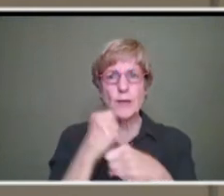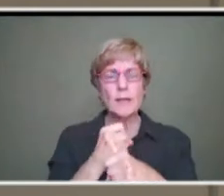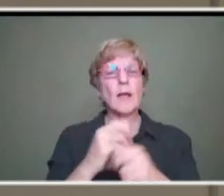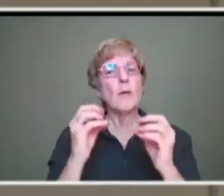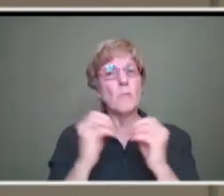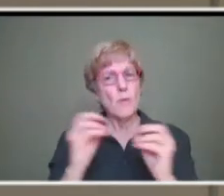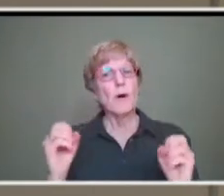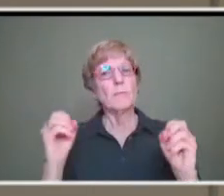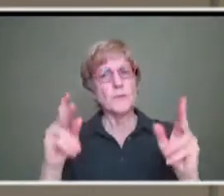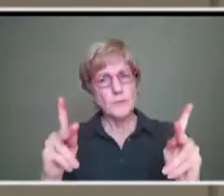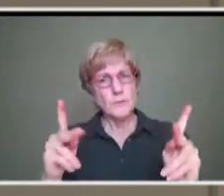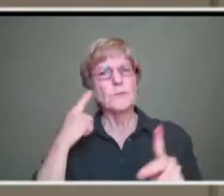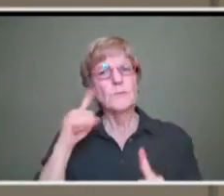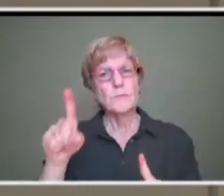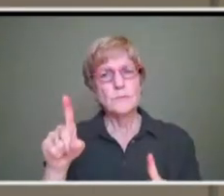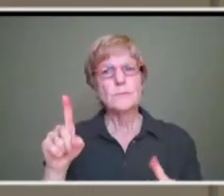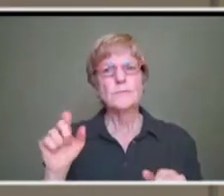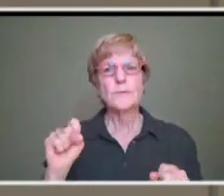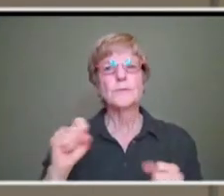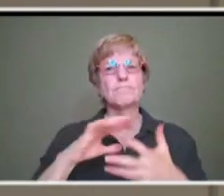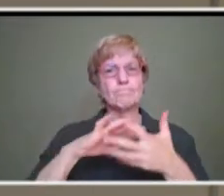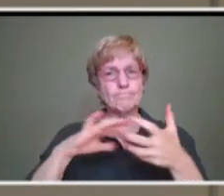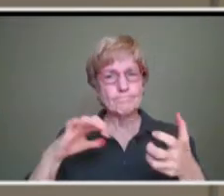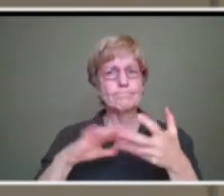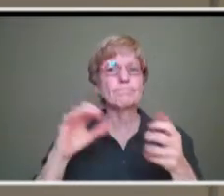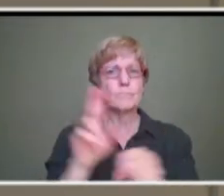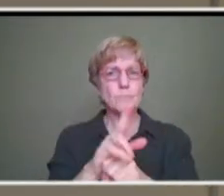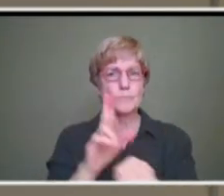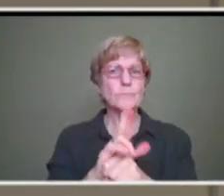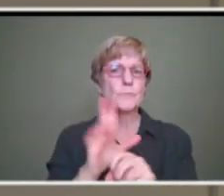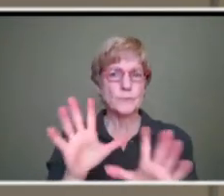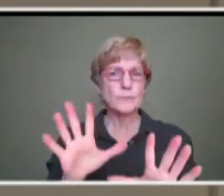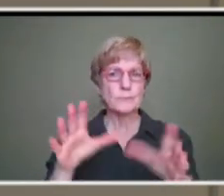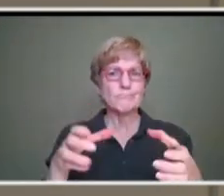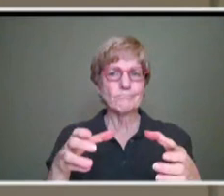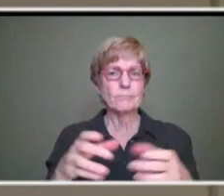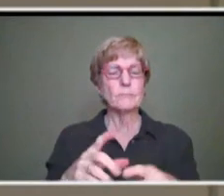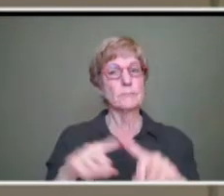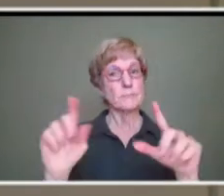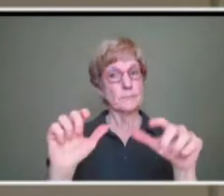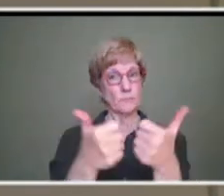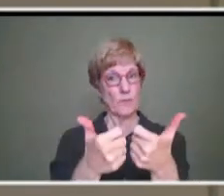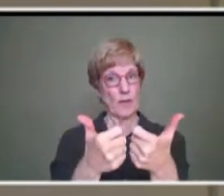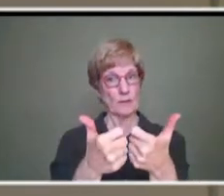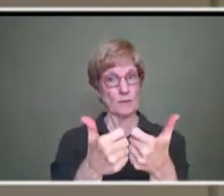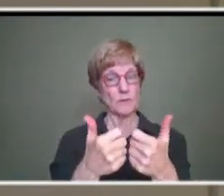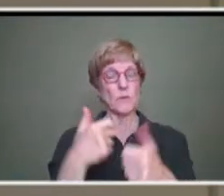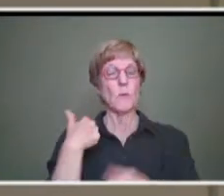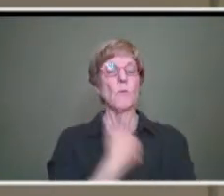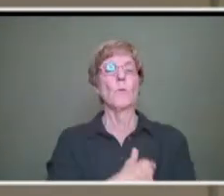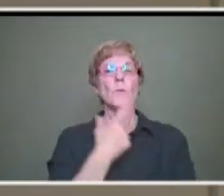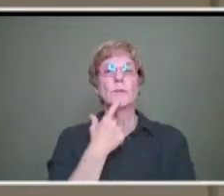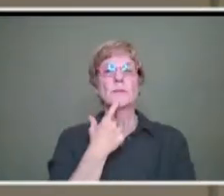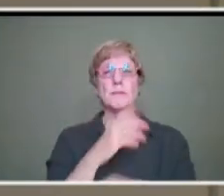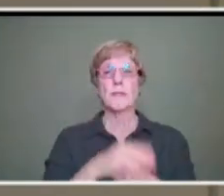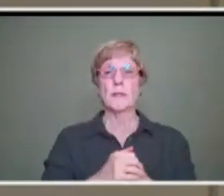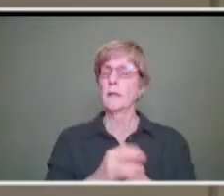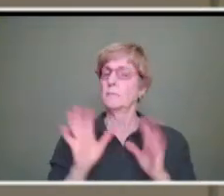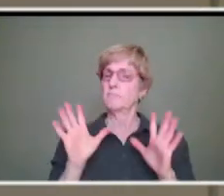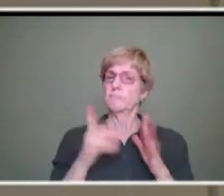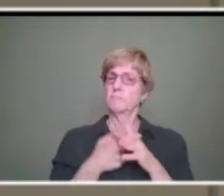opportunities for industrial use of space the challenge is if we're saying from the beginning